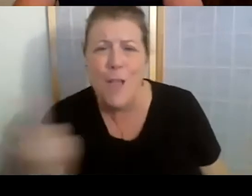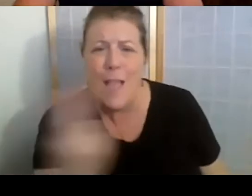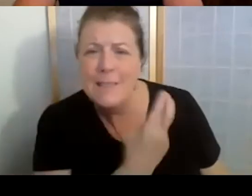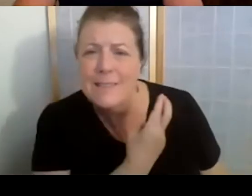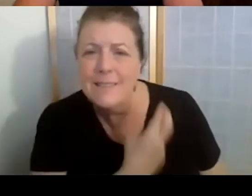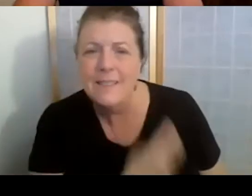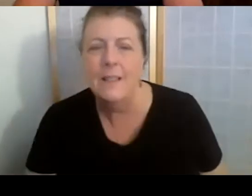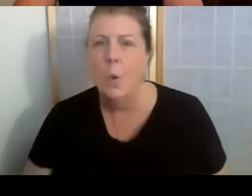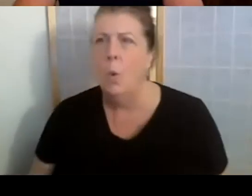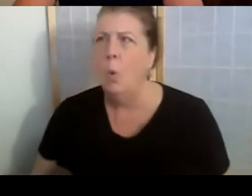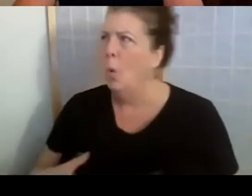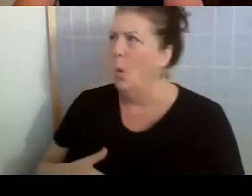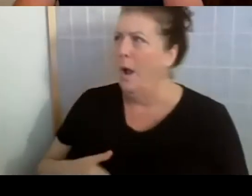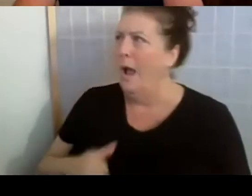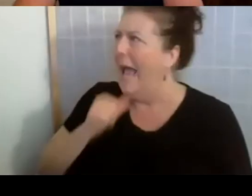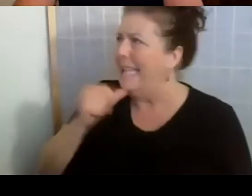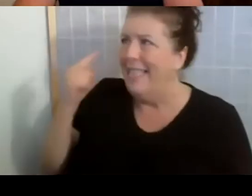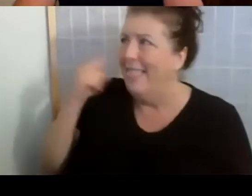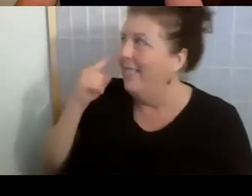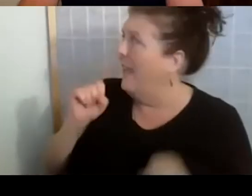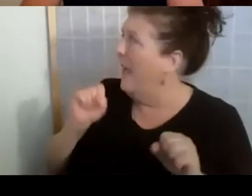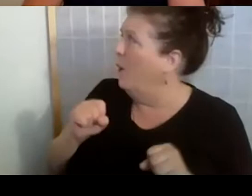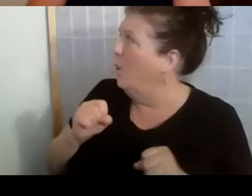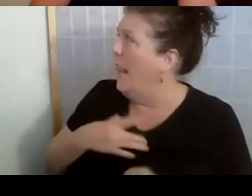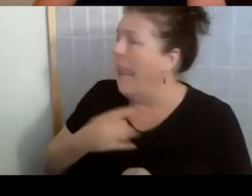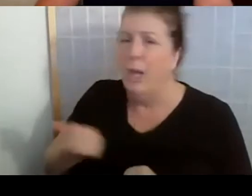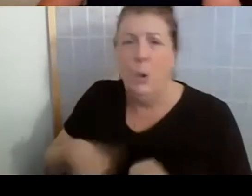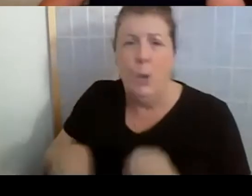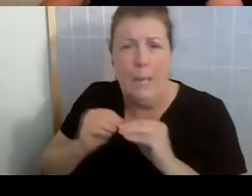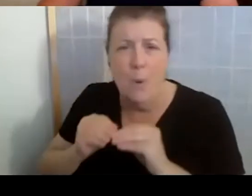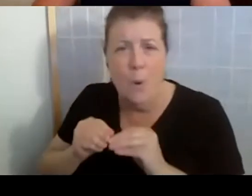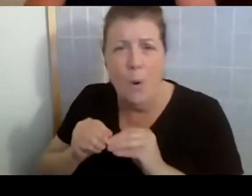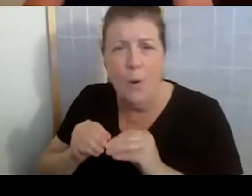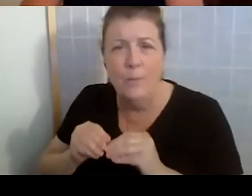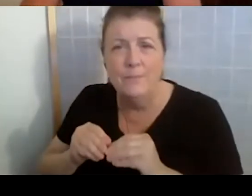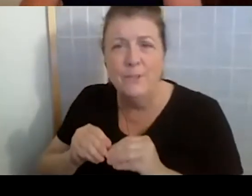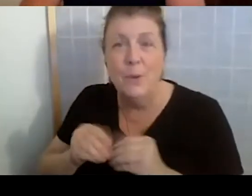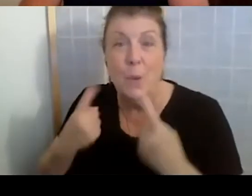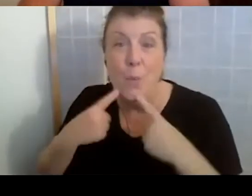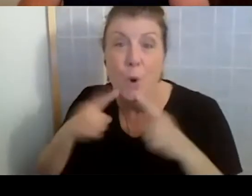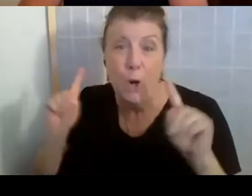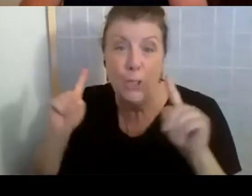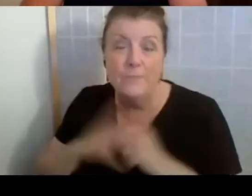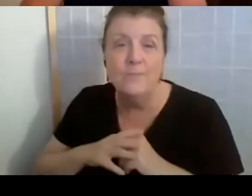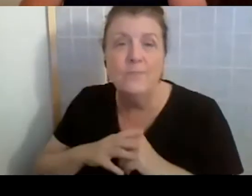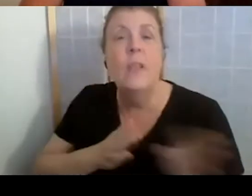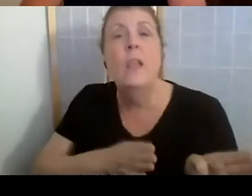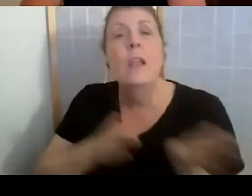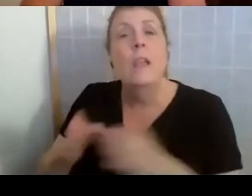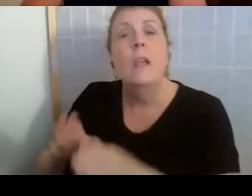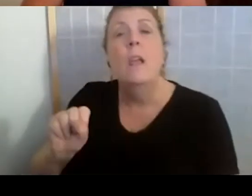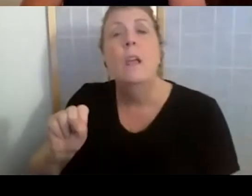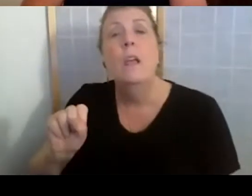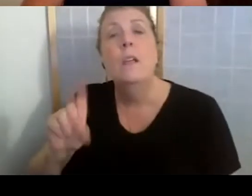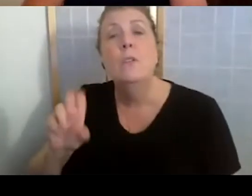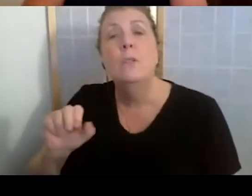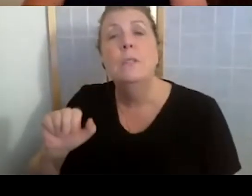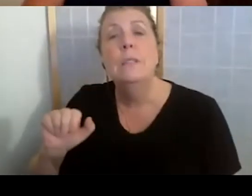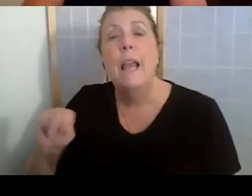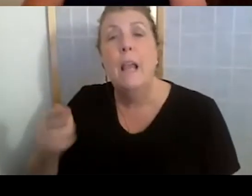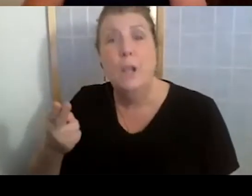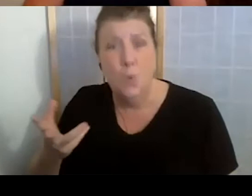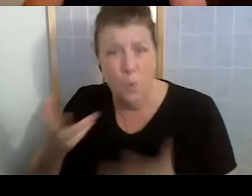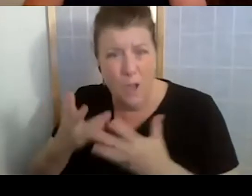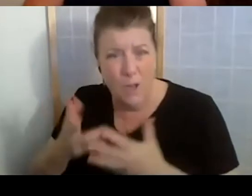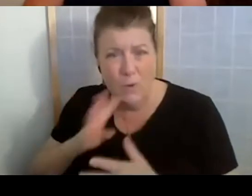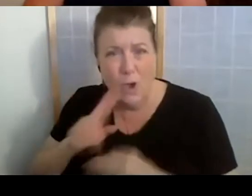way into my brain. It worked, just so you know, it worked. Susannah, do you want to speak a little bit to this this resetting of